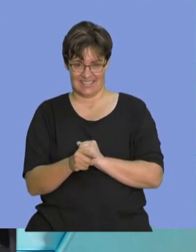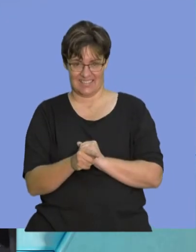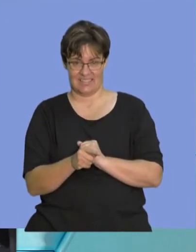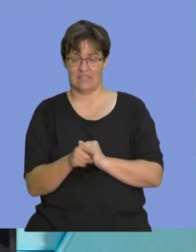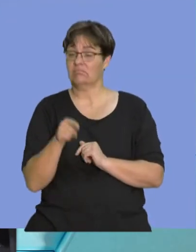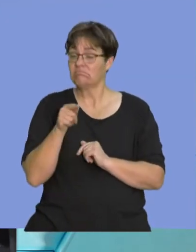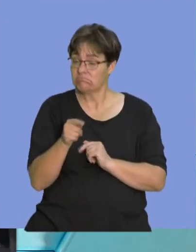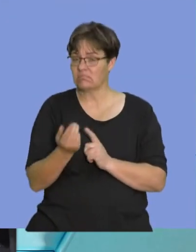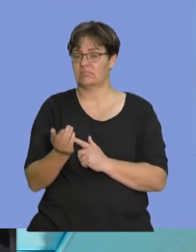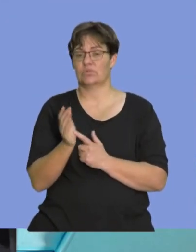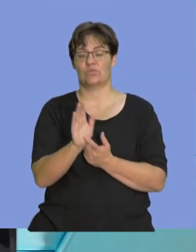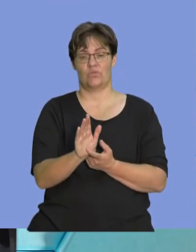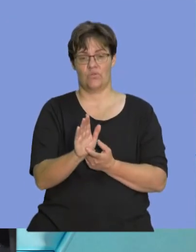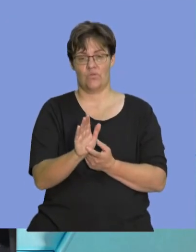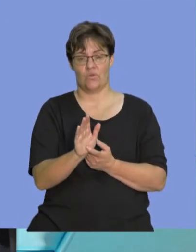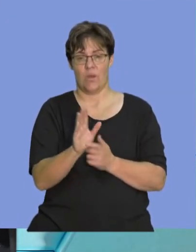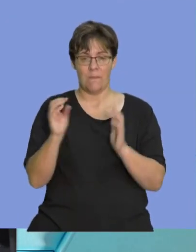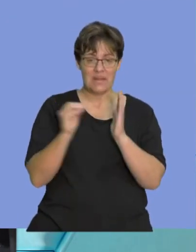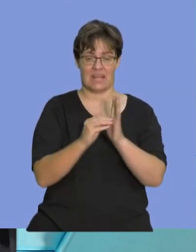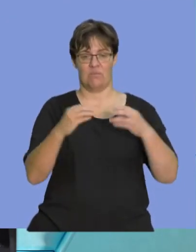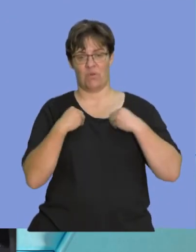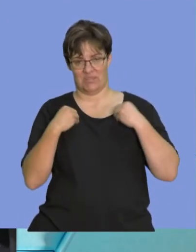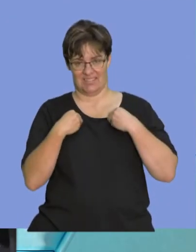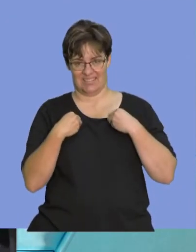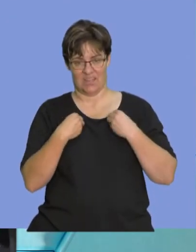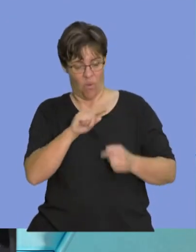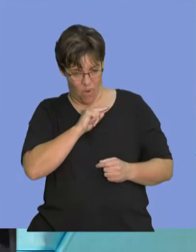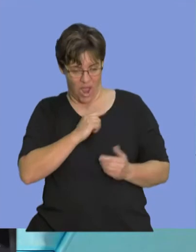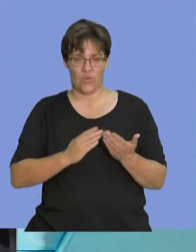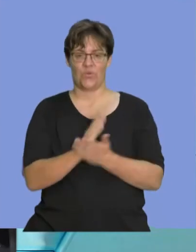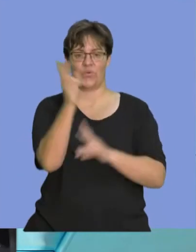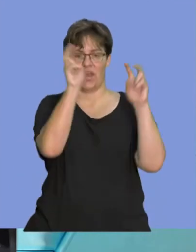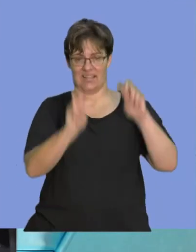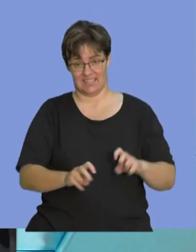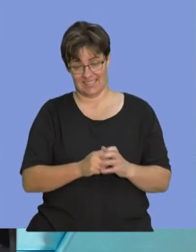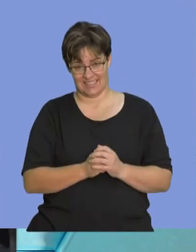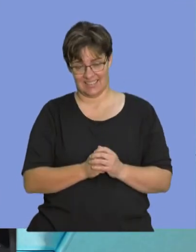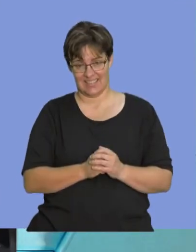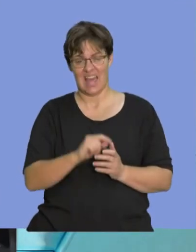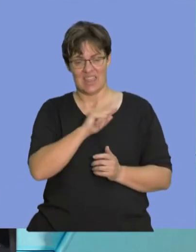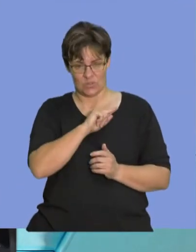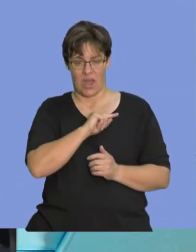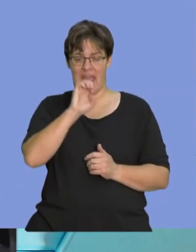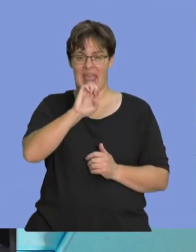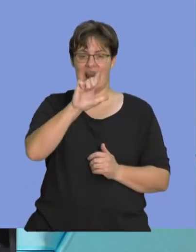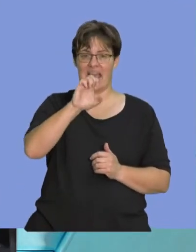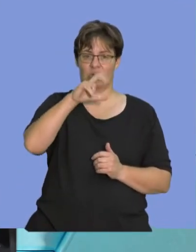shows, or it displays, you know, the magnetic properties because of electricity. Hence, we refer to it